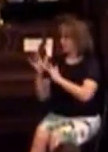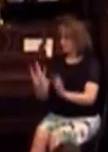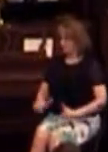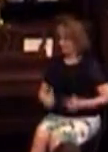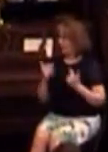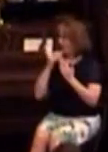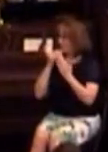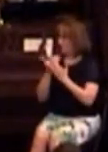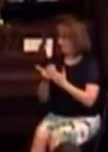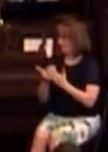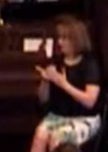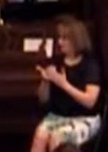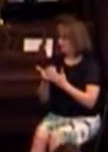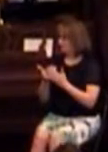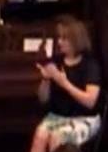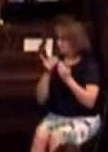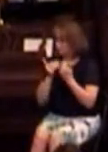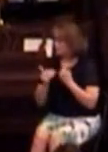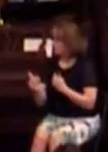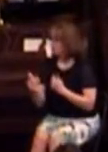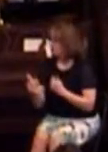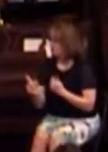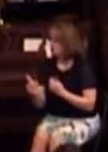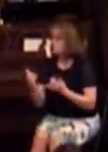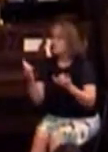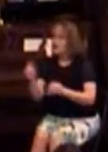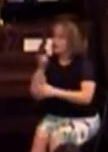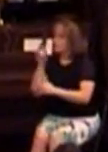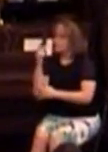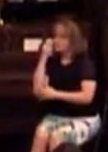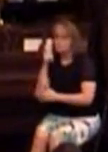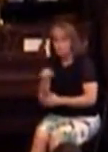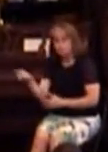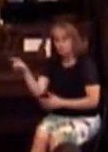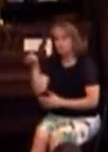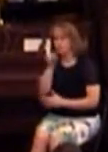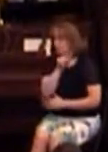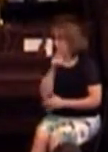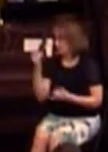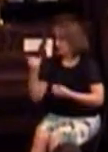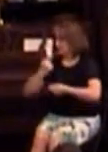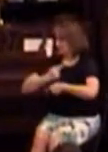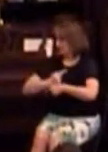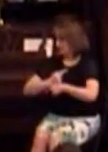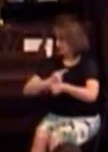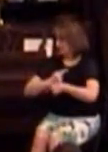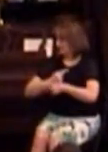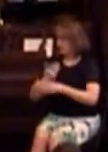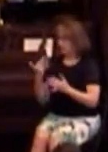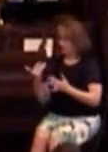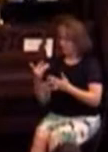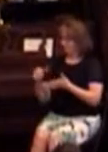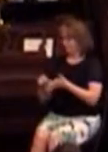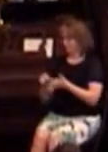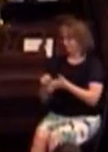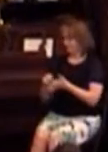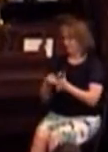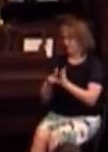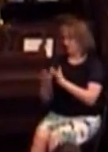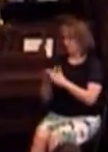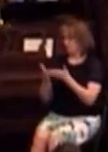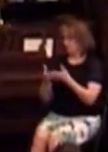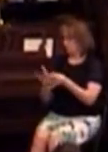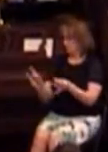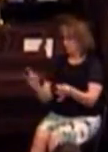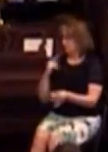So here's, what's the question of the day? Let me find it in the Bible here. There it is.